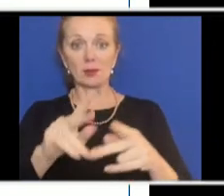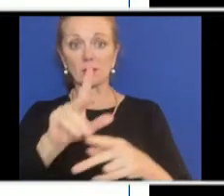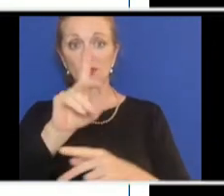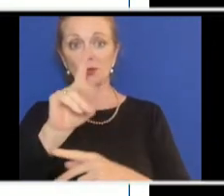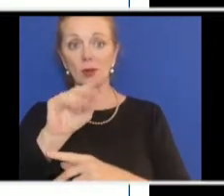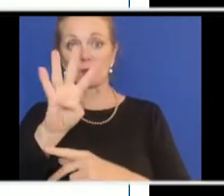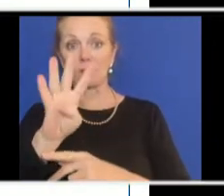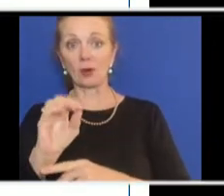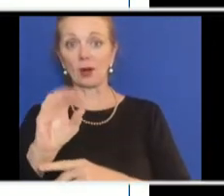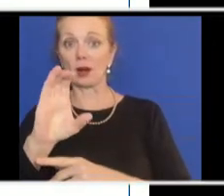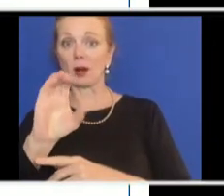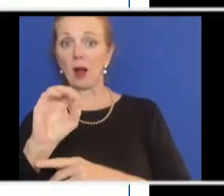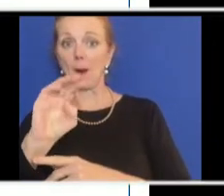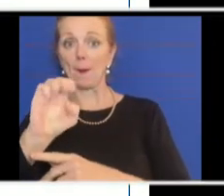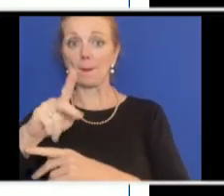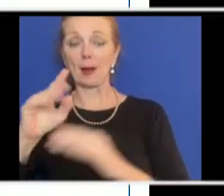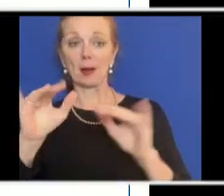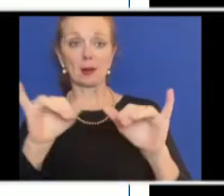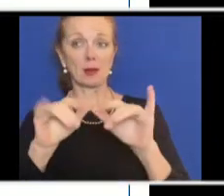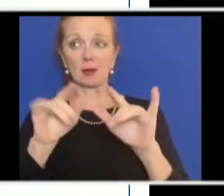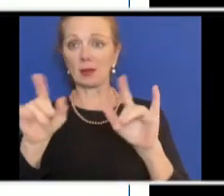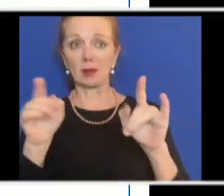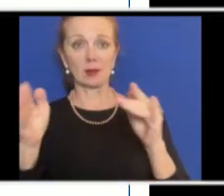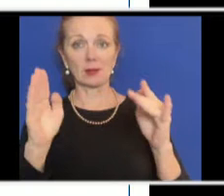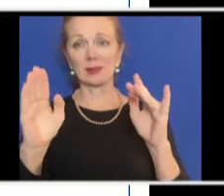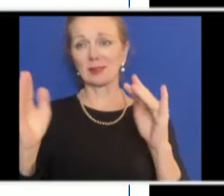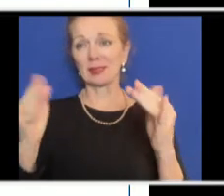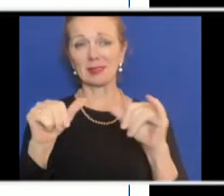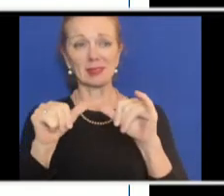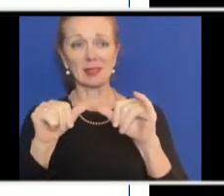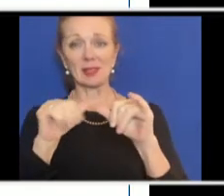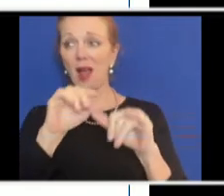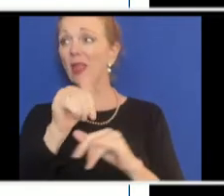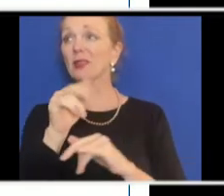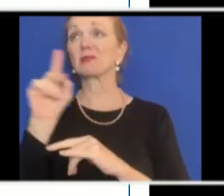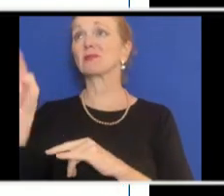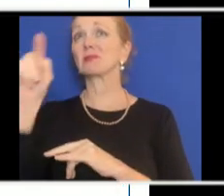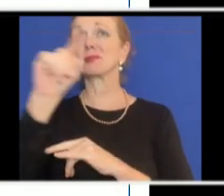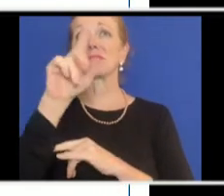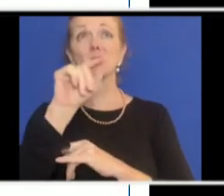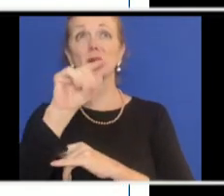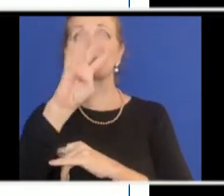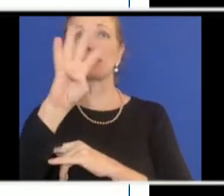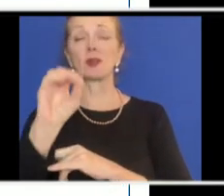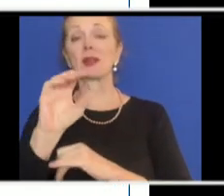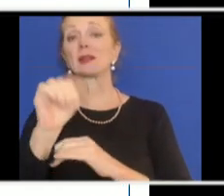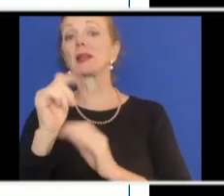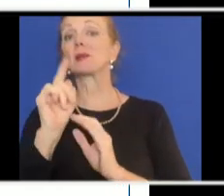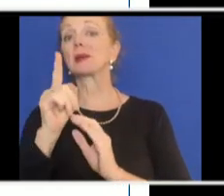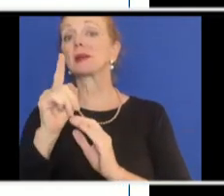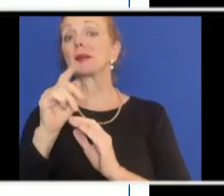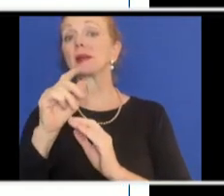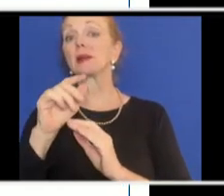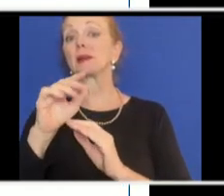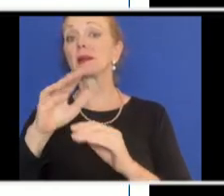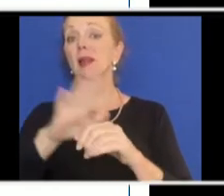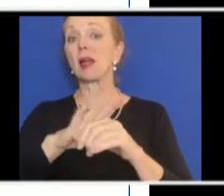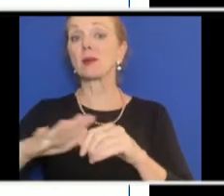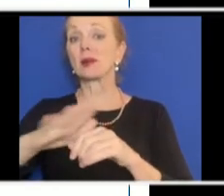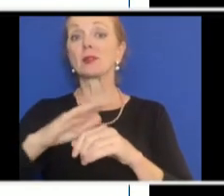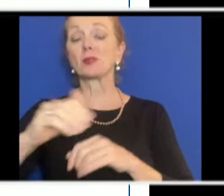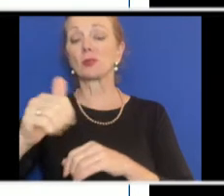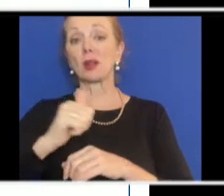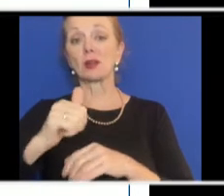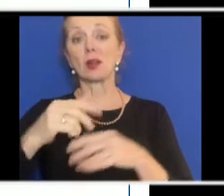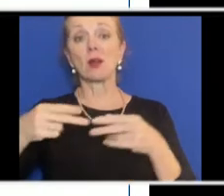goals this is fairly consistent with what we see on other 2040 plans it's the 10-minute neighborhood Transit development housing opportunities